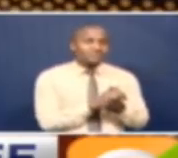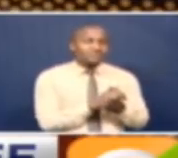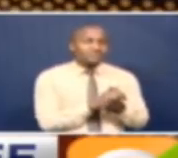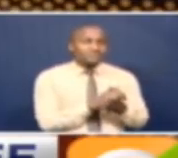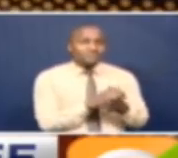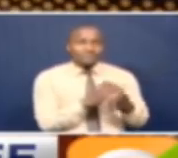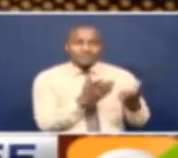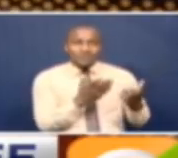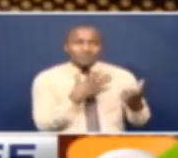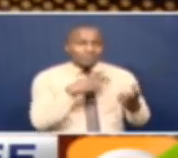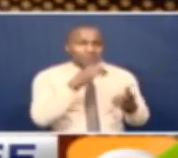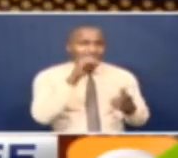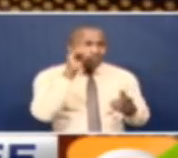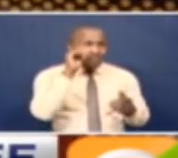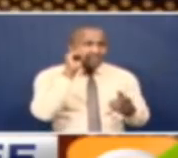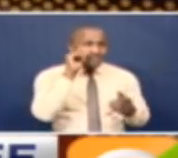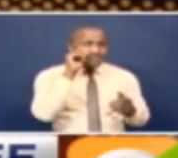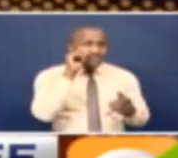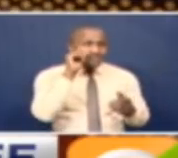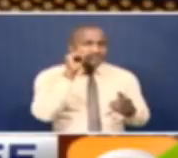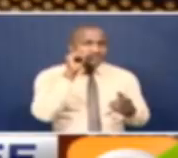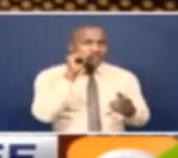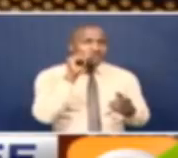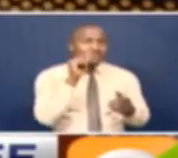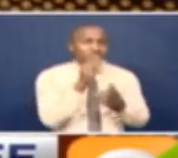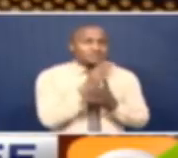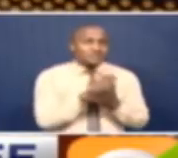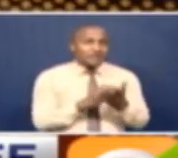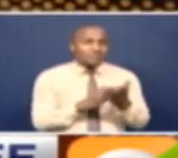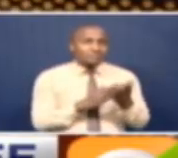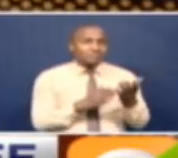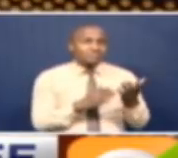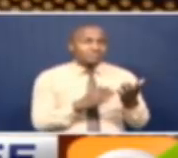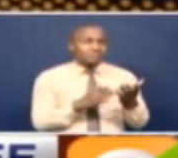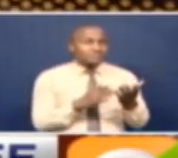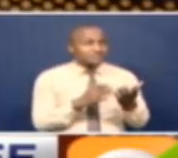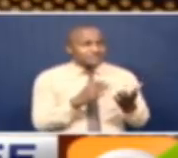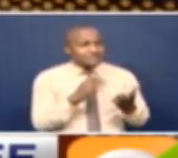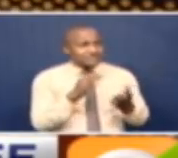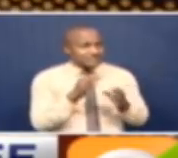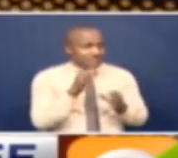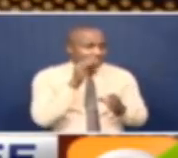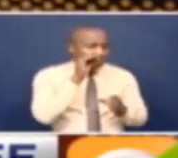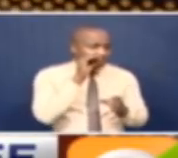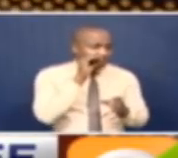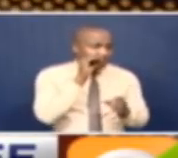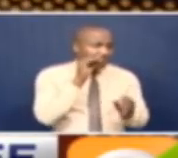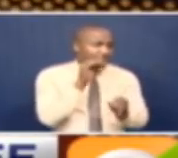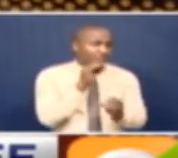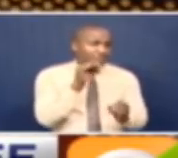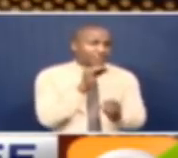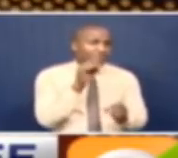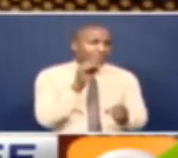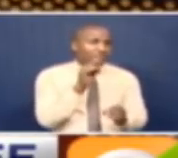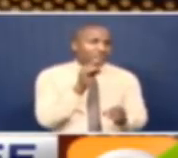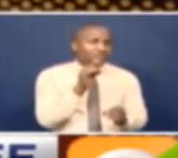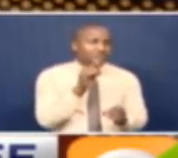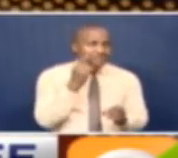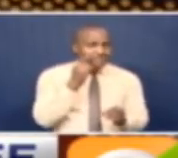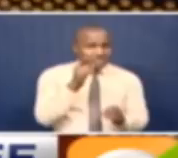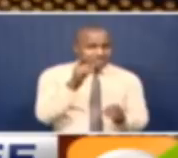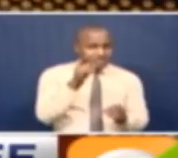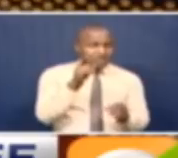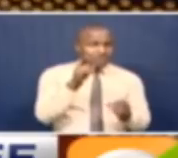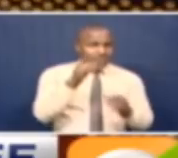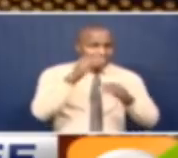the cut ecstasy or they're on the ecstasy of shisha, they will say, this building belongs to me.